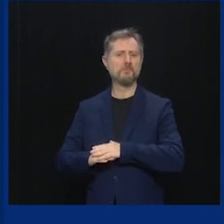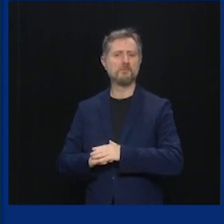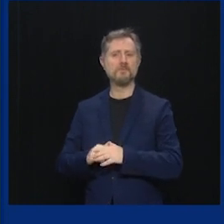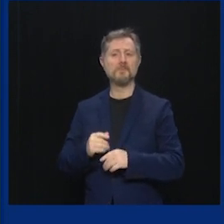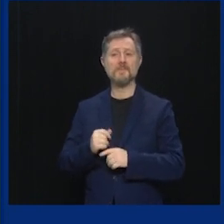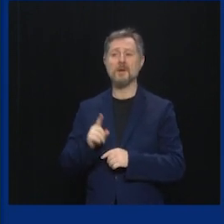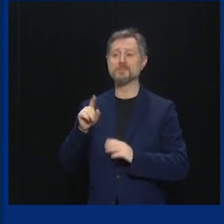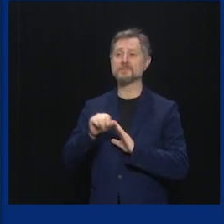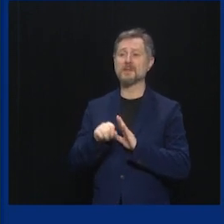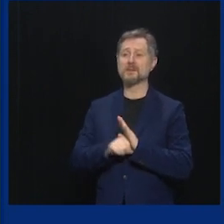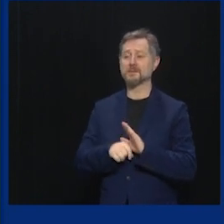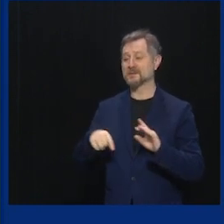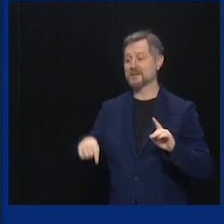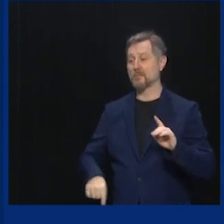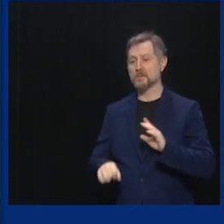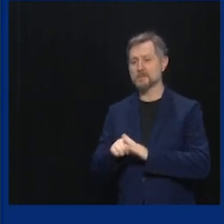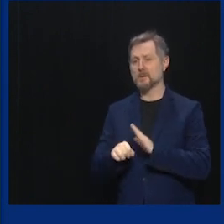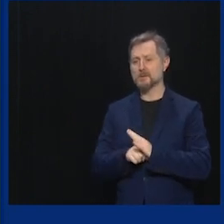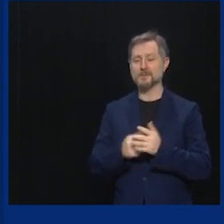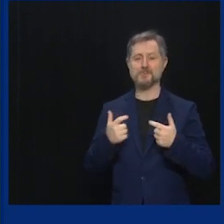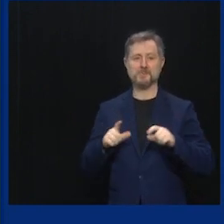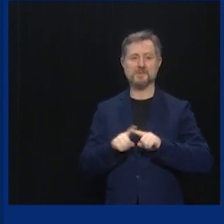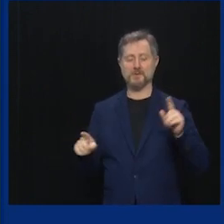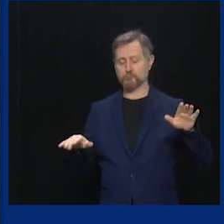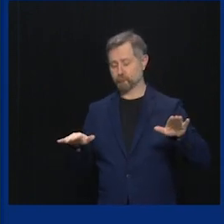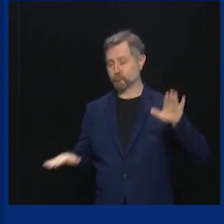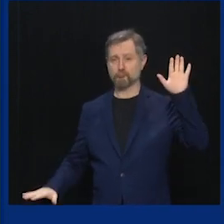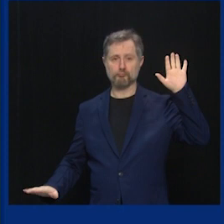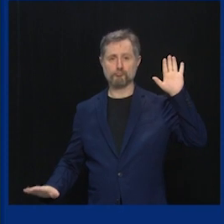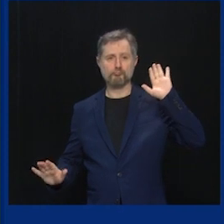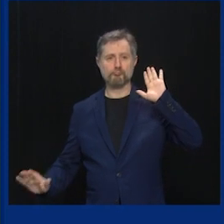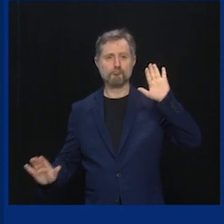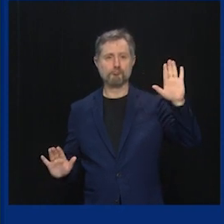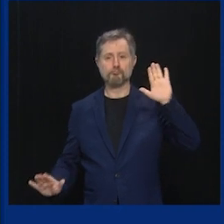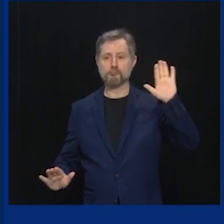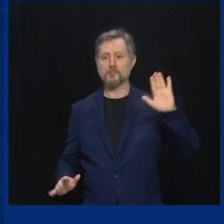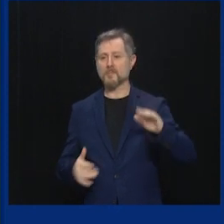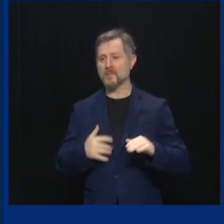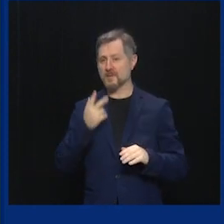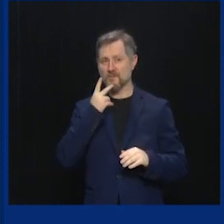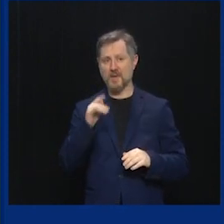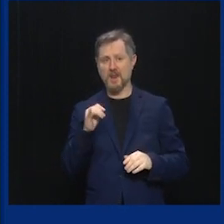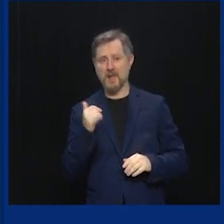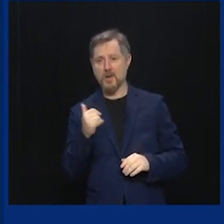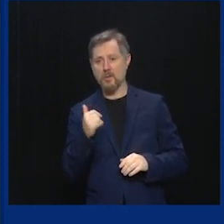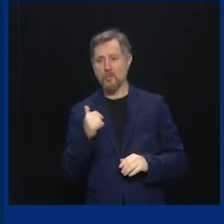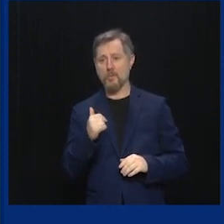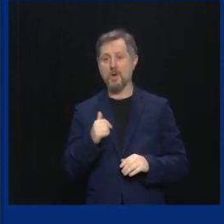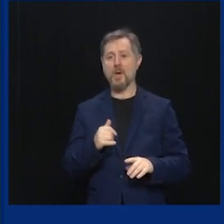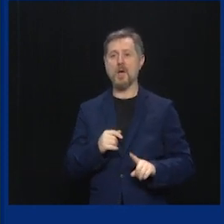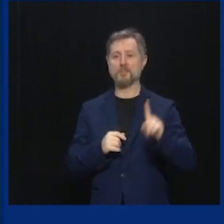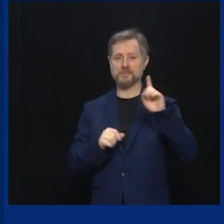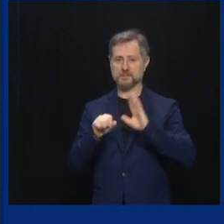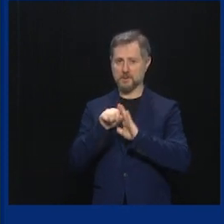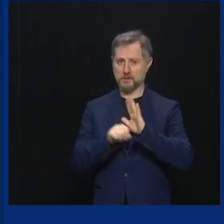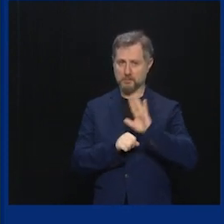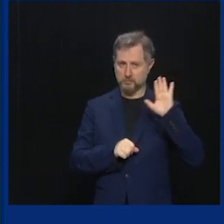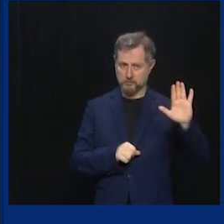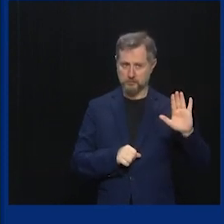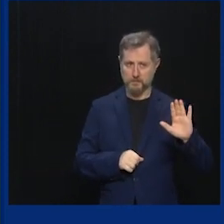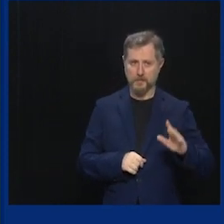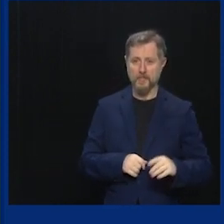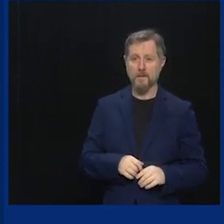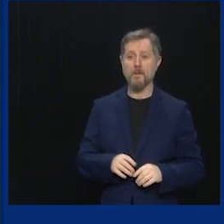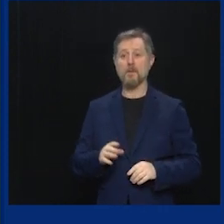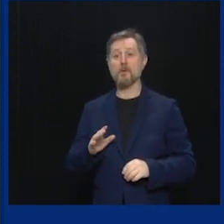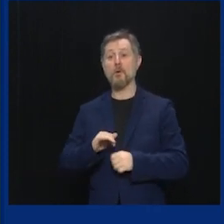downstate is rather stark. You see the yellow lines at the bottom there. That's the upstate numbers. COVID hospitalizations are trending